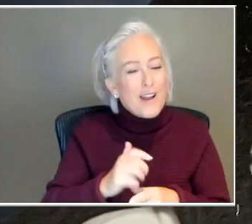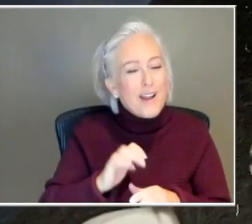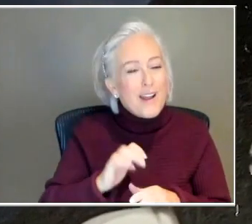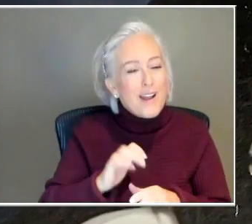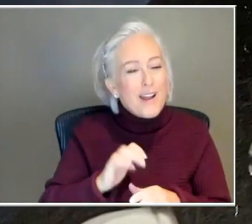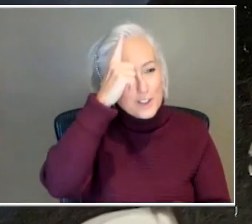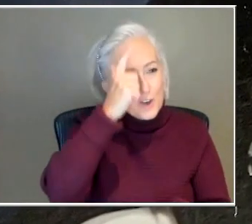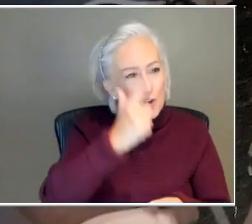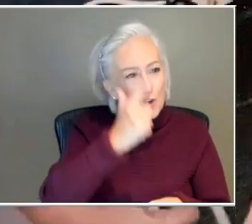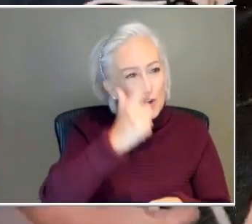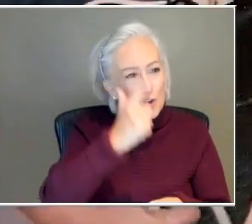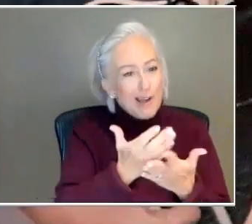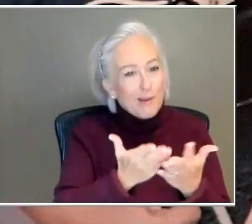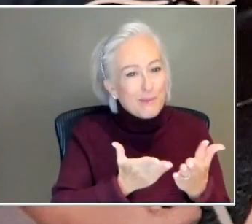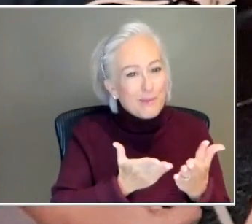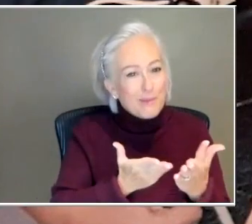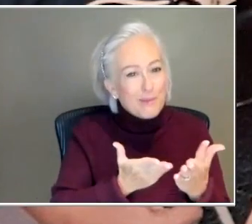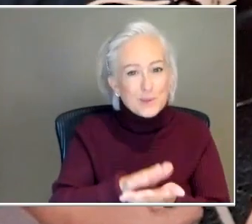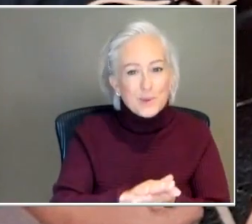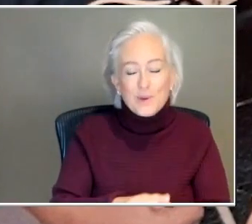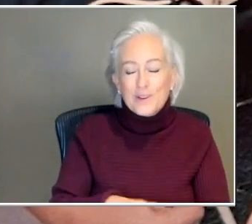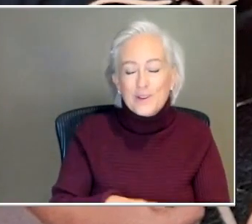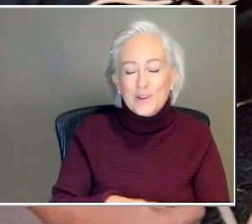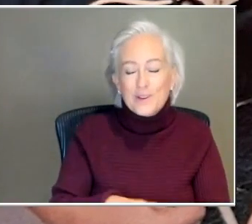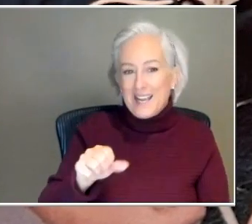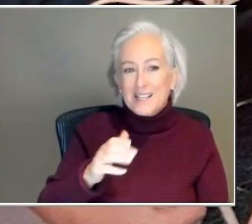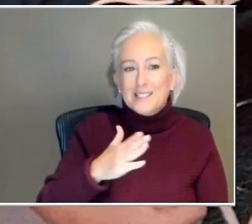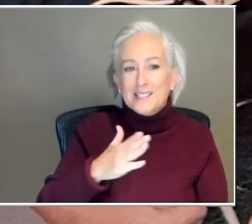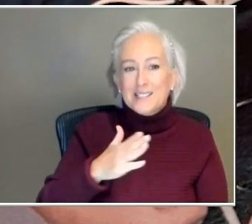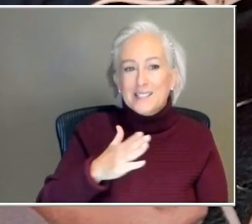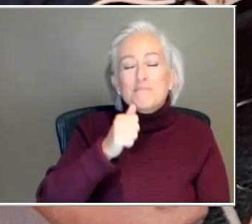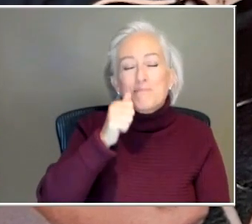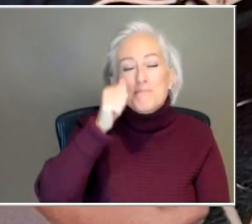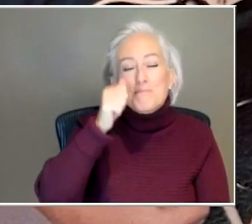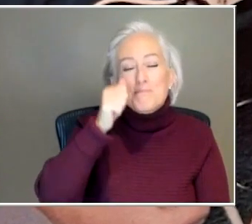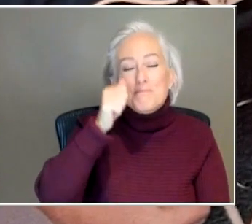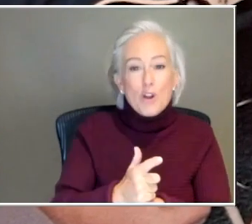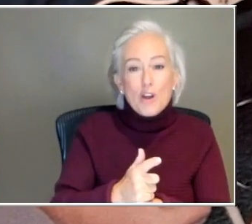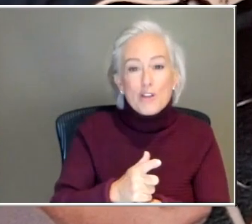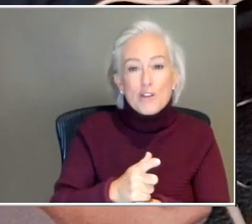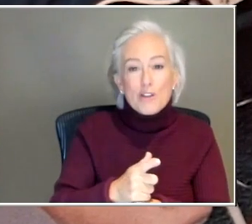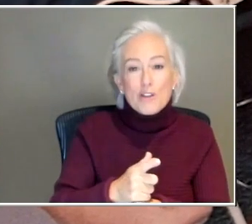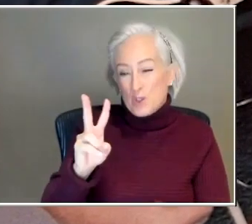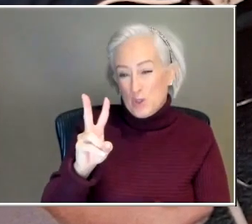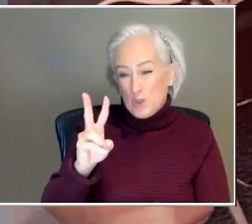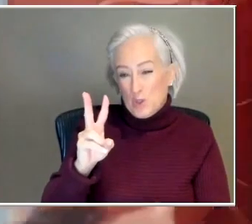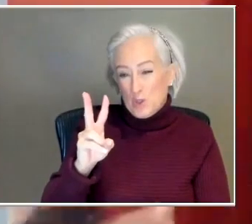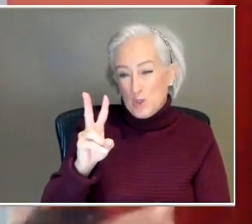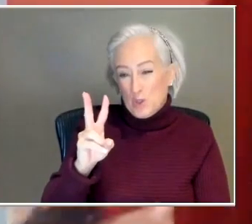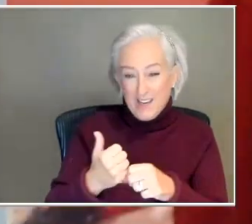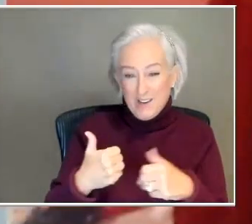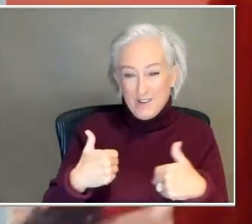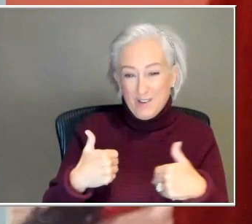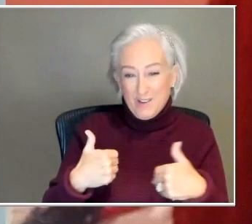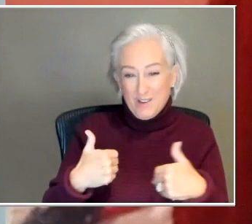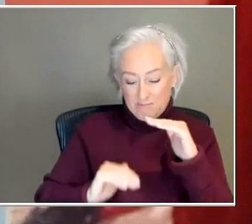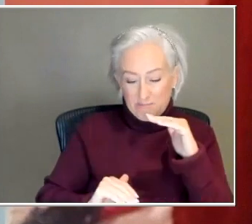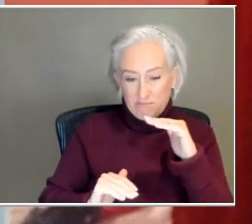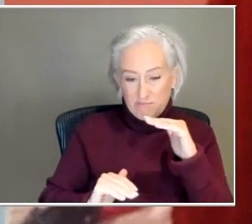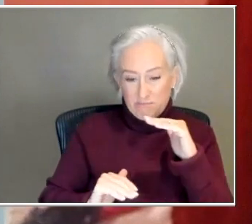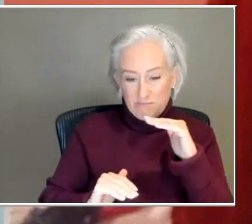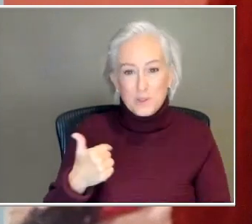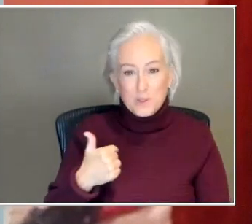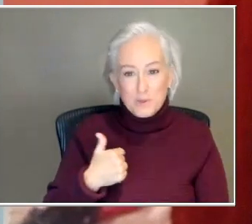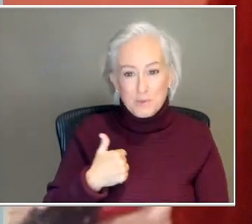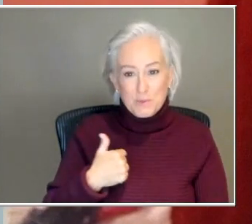buddy, right? Yeah, my brother is 2 years younger than I am, so we were in school a lot, and I couldn't drive, so, and not having the friends